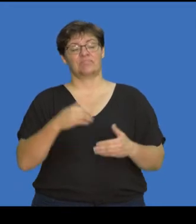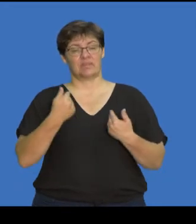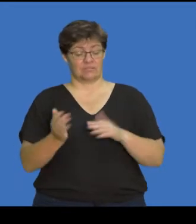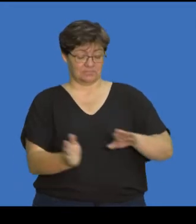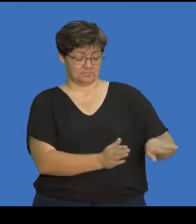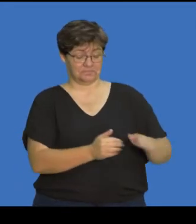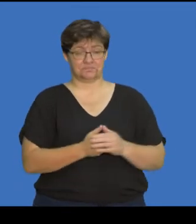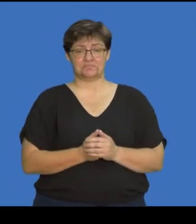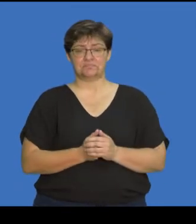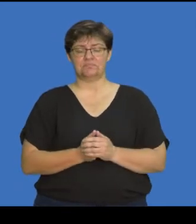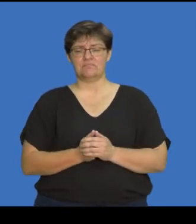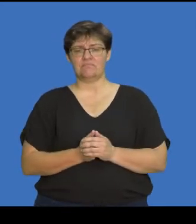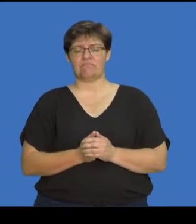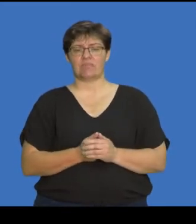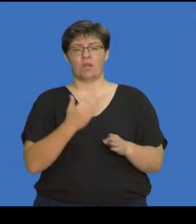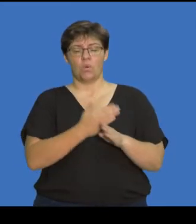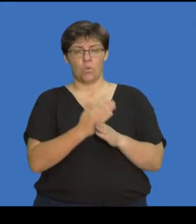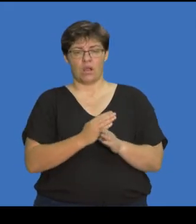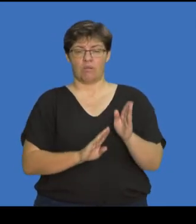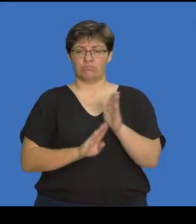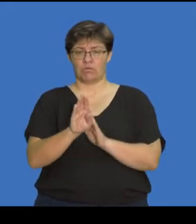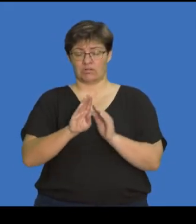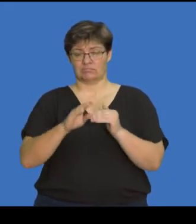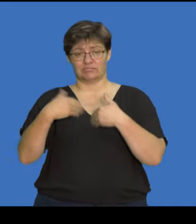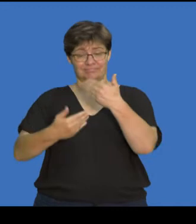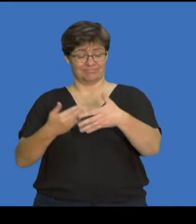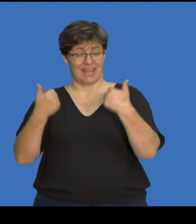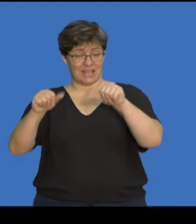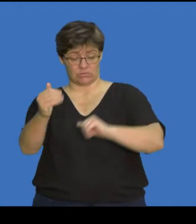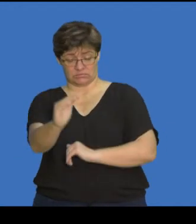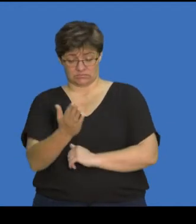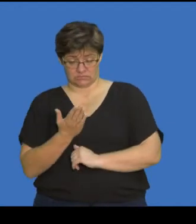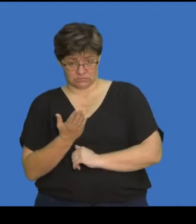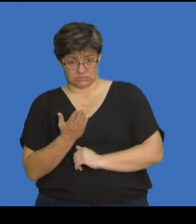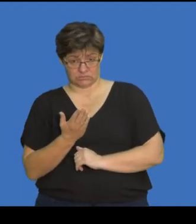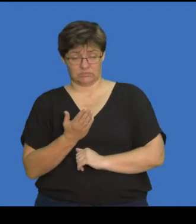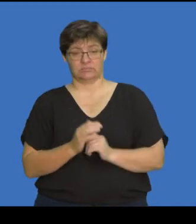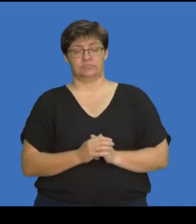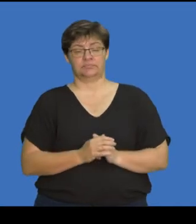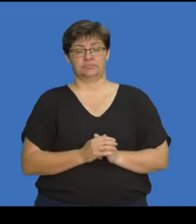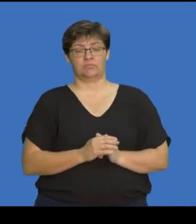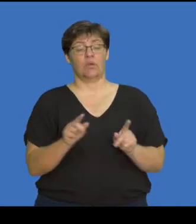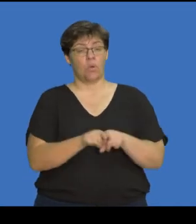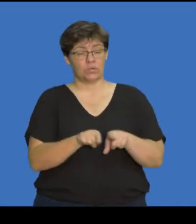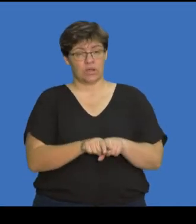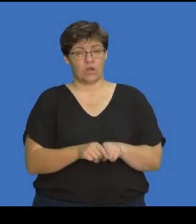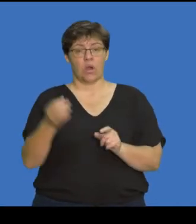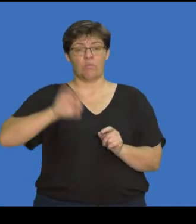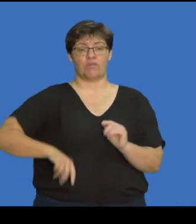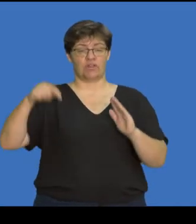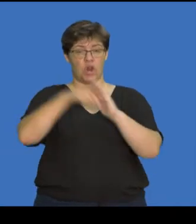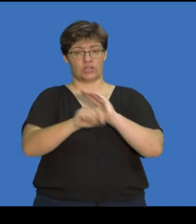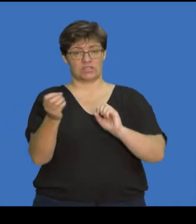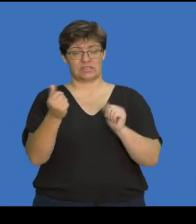here. We are given the work in progress account, right? And we are given the profit and loss